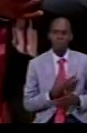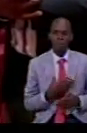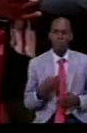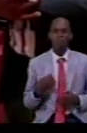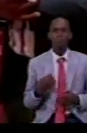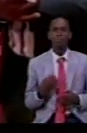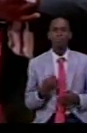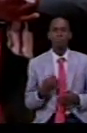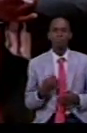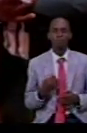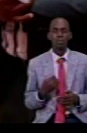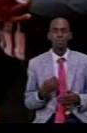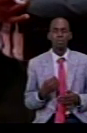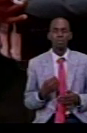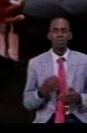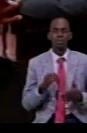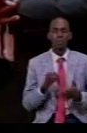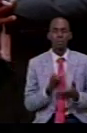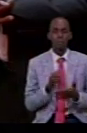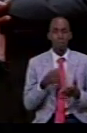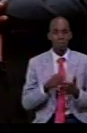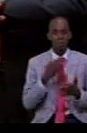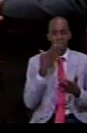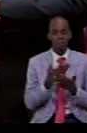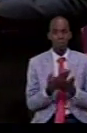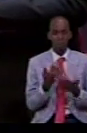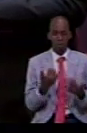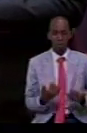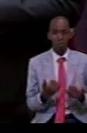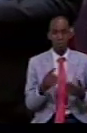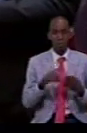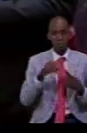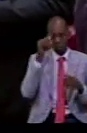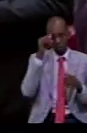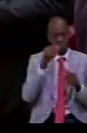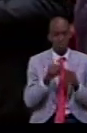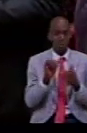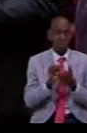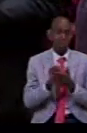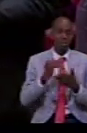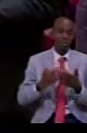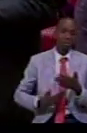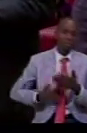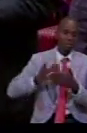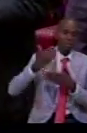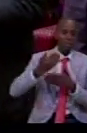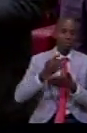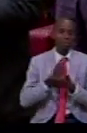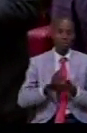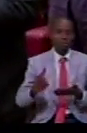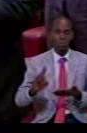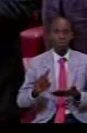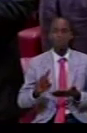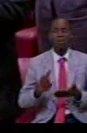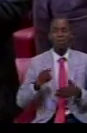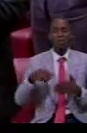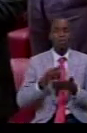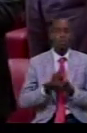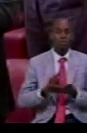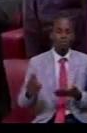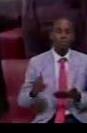And it's good for us at this time to remember that next week, we have the Douala